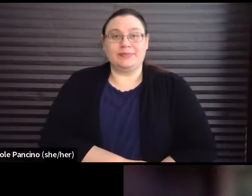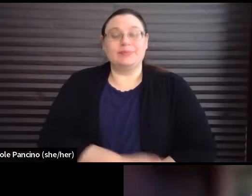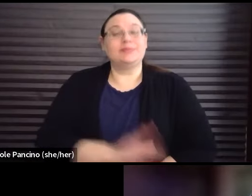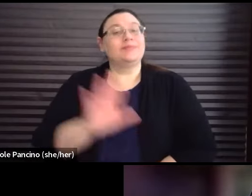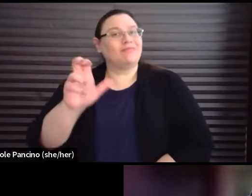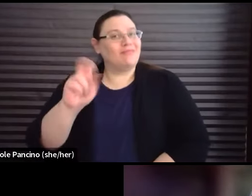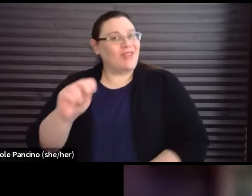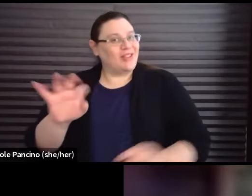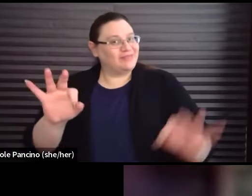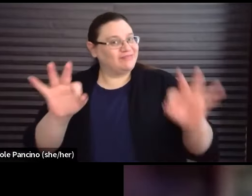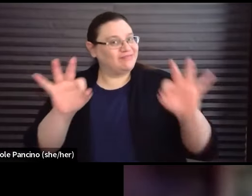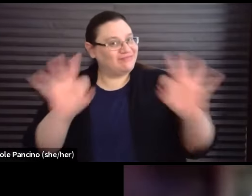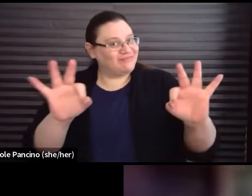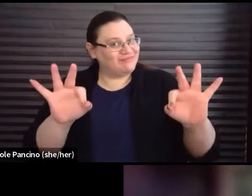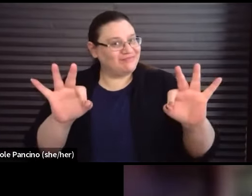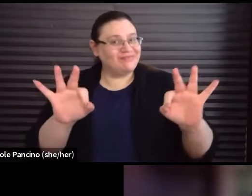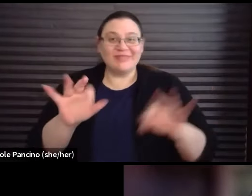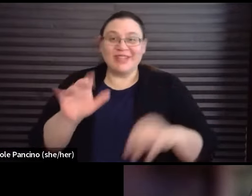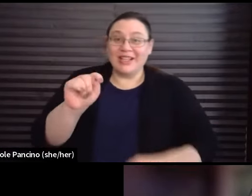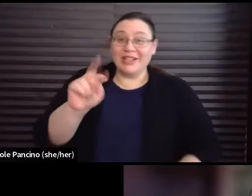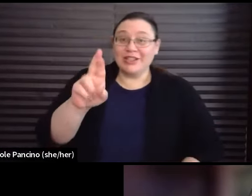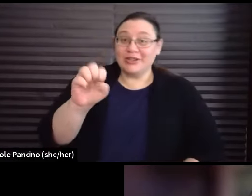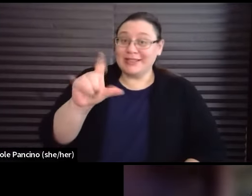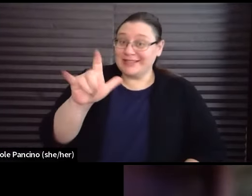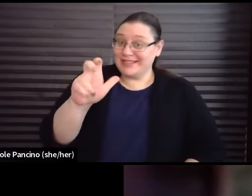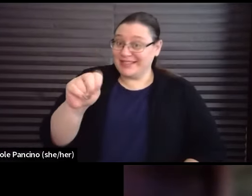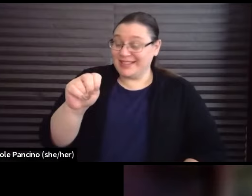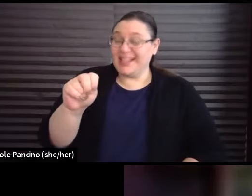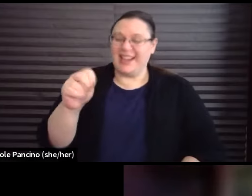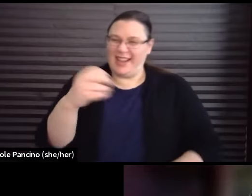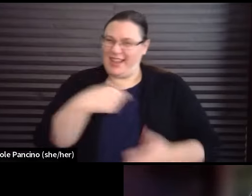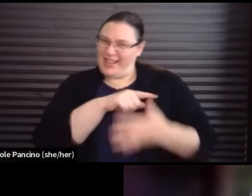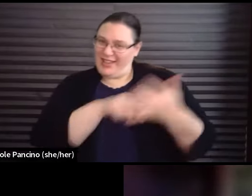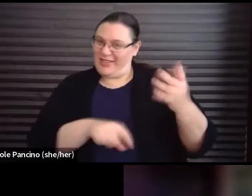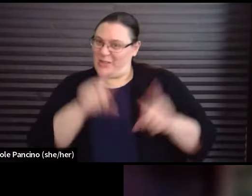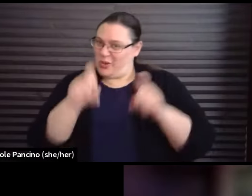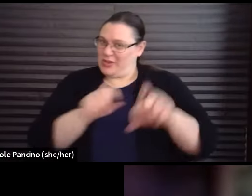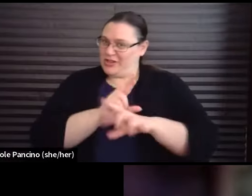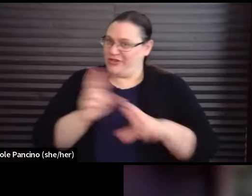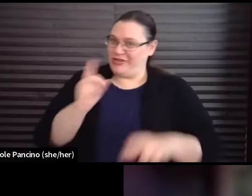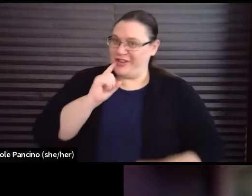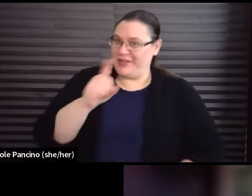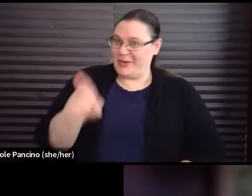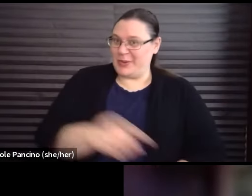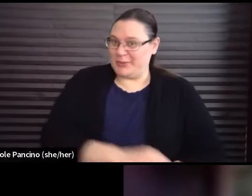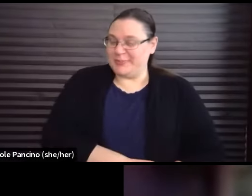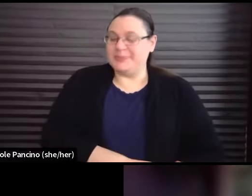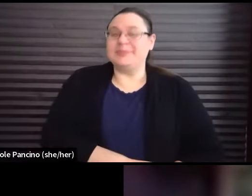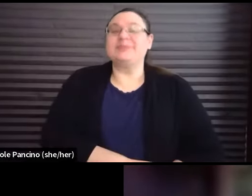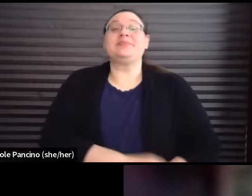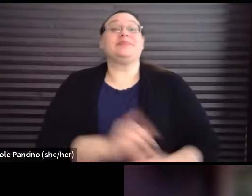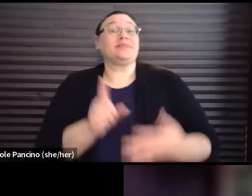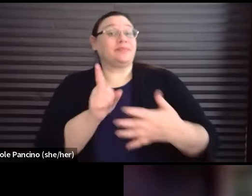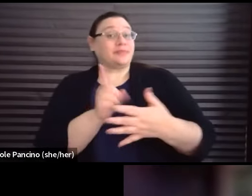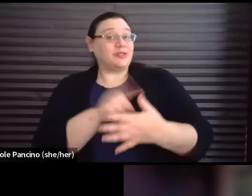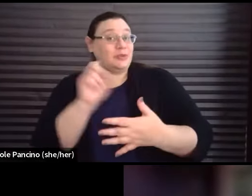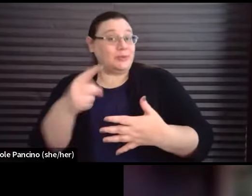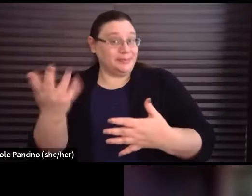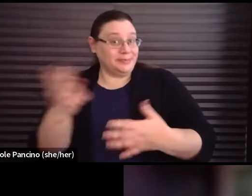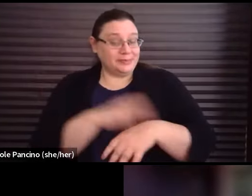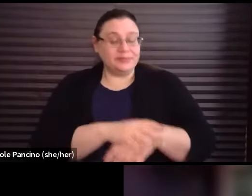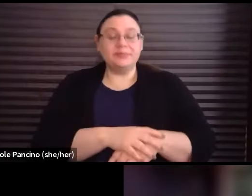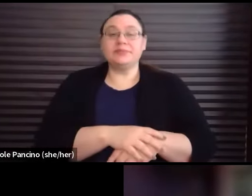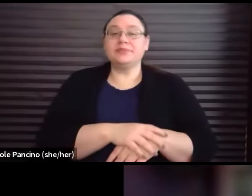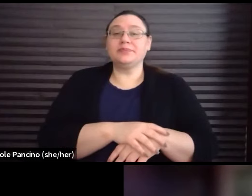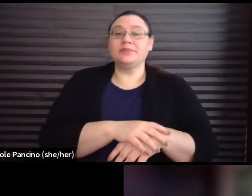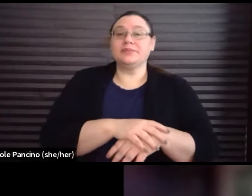Okay. All right, Treslyn, I have some questions for you. Number one, is raising the